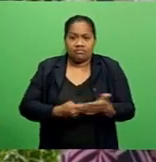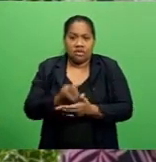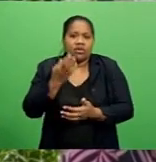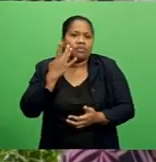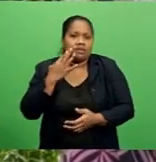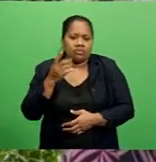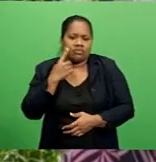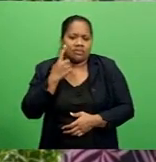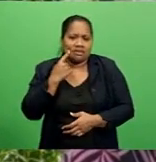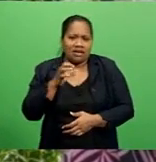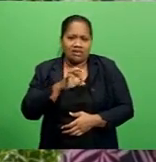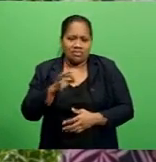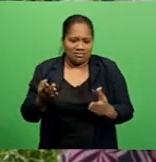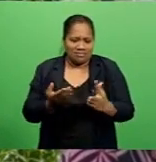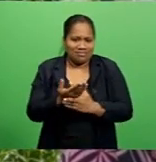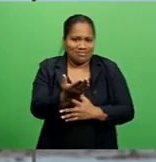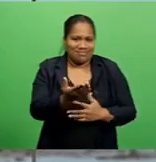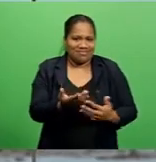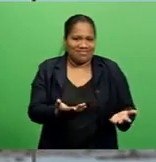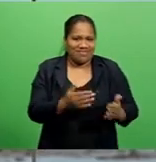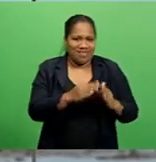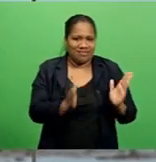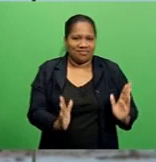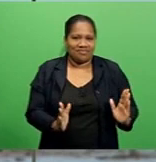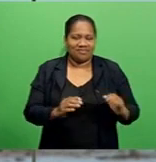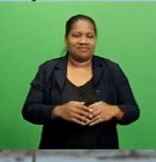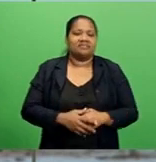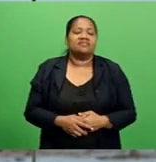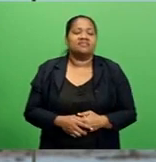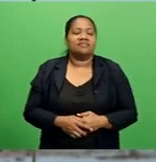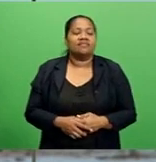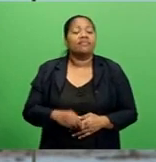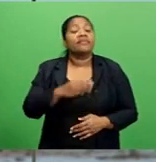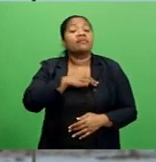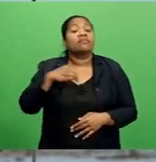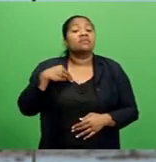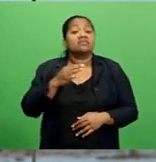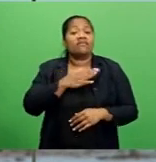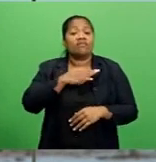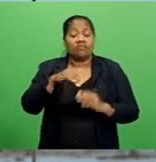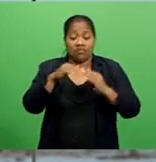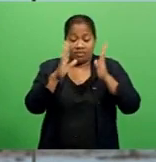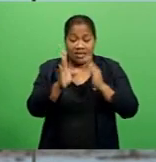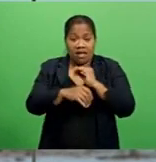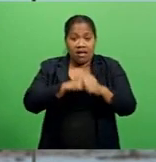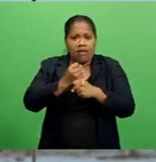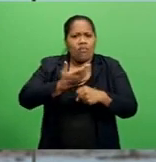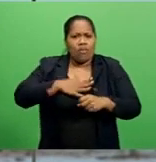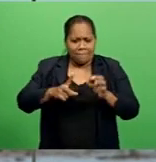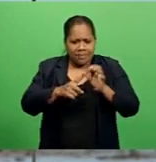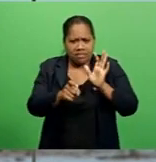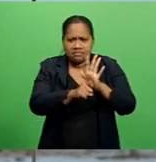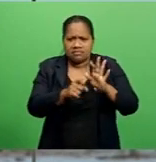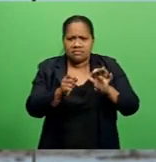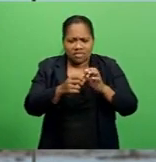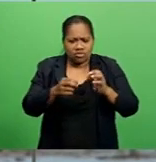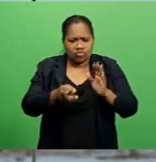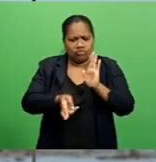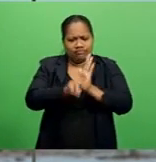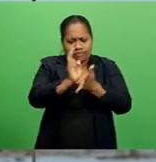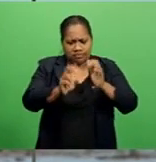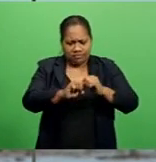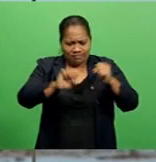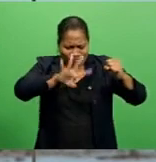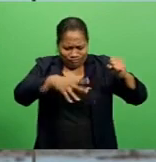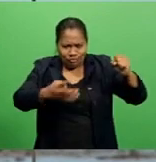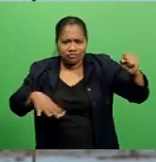Chosaina Nunga, FBC News. The Minister for Housing wants the Public Rental Board to review the income of